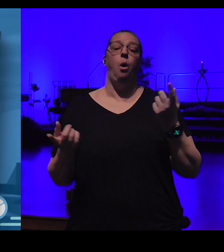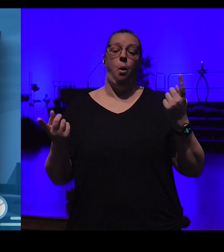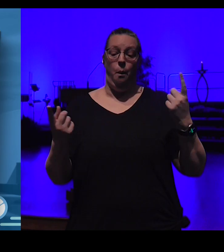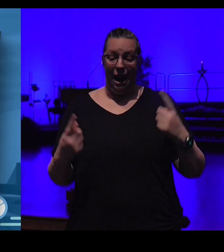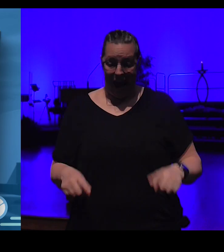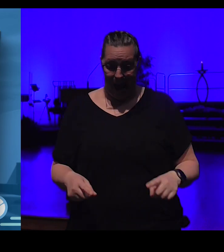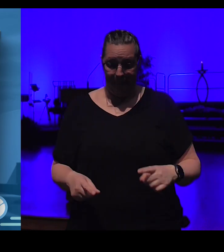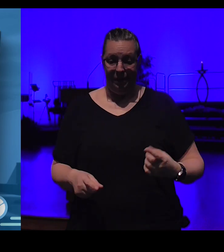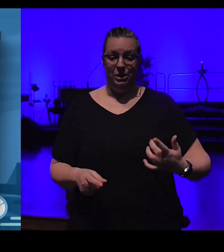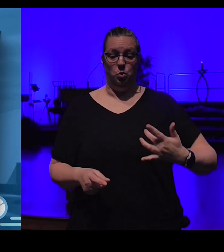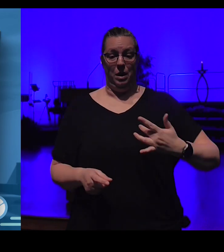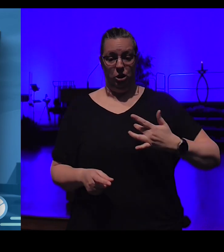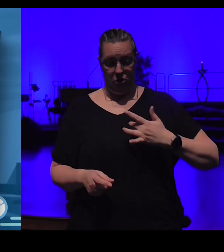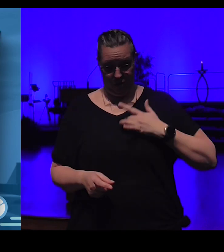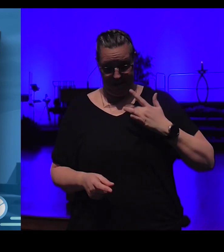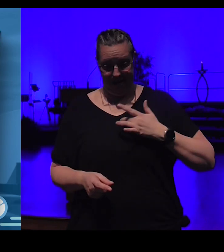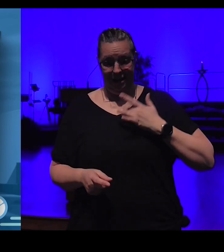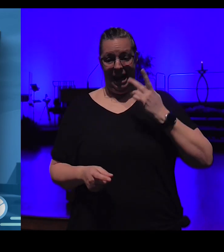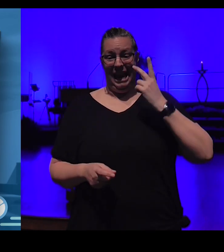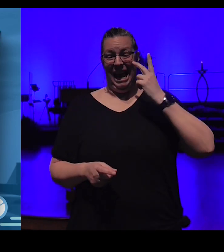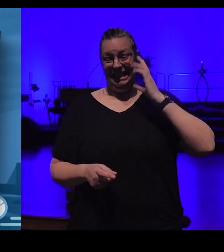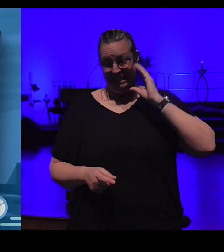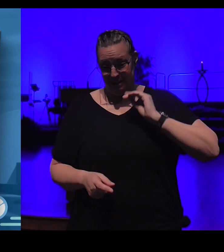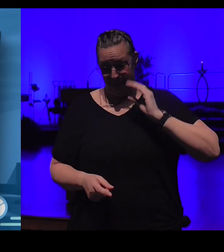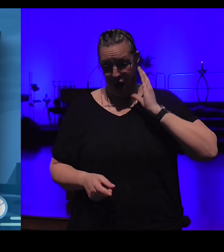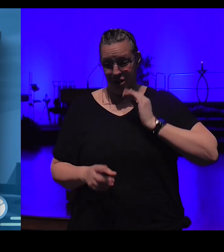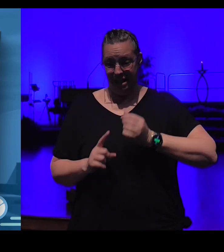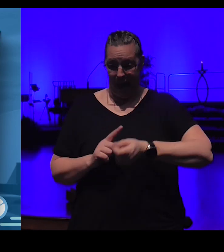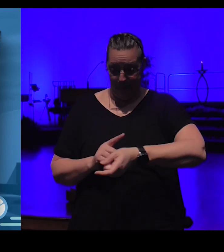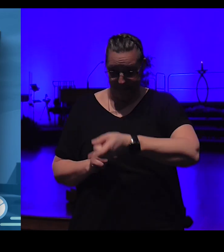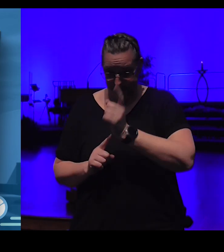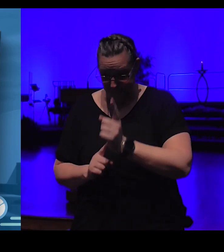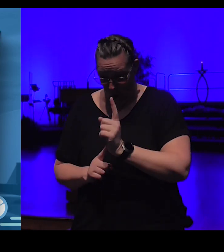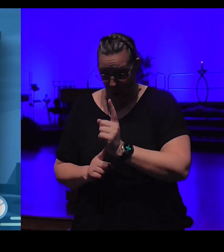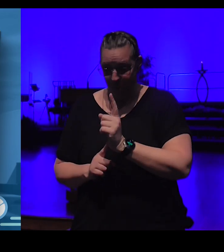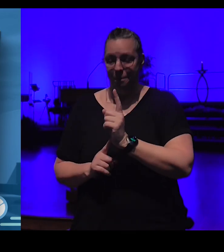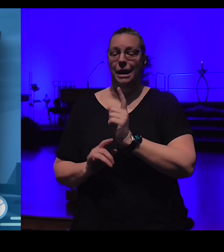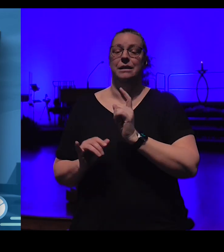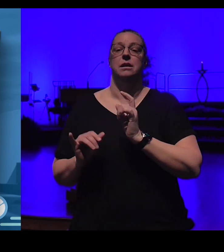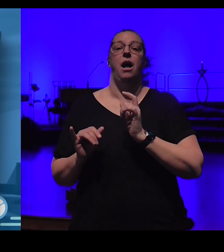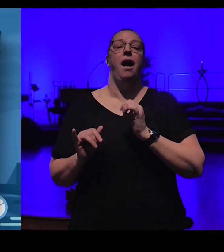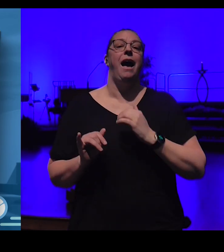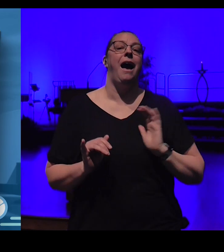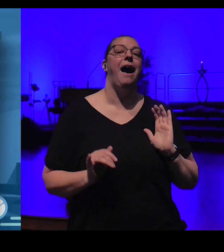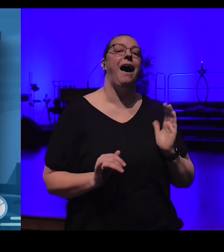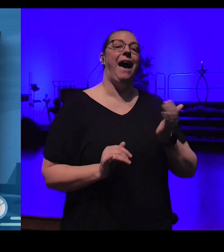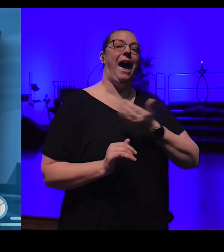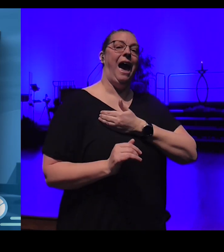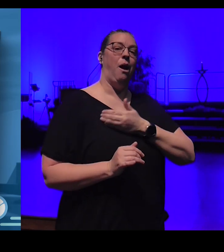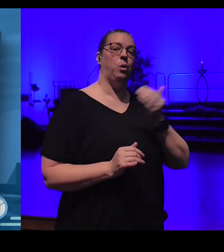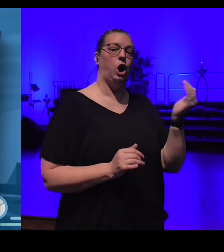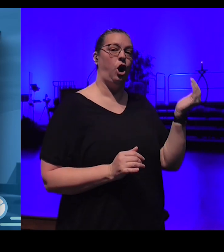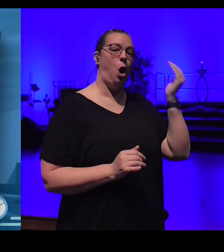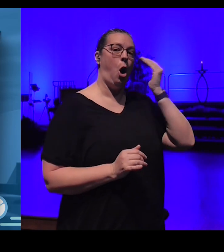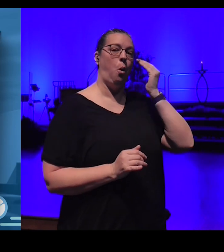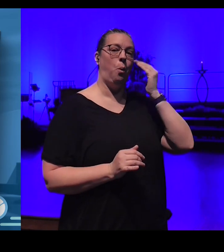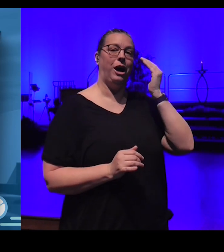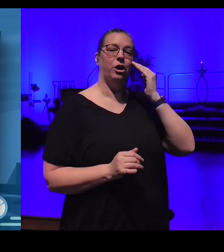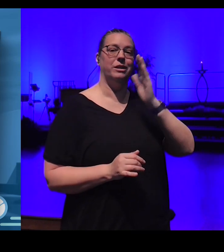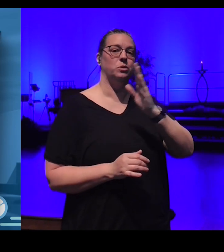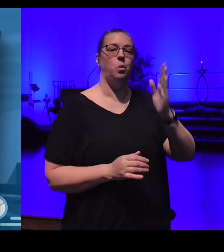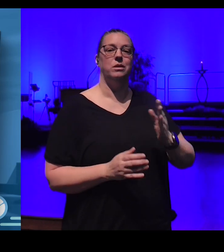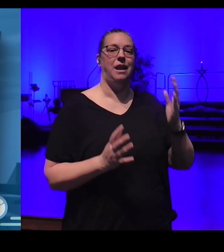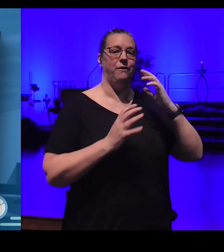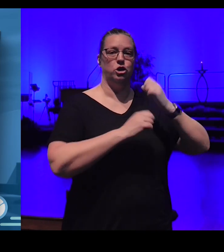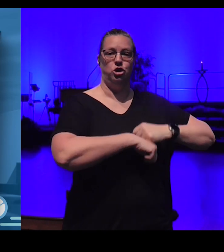of this clear seeing has actually taken place, the aperture of our awareness can never completely close